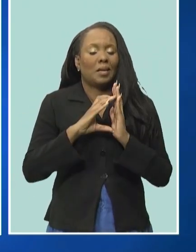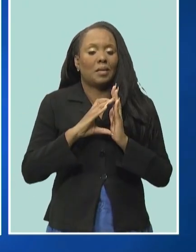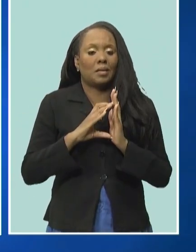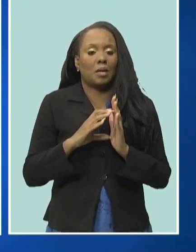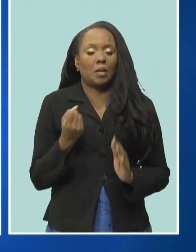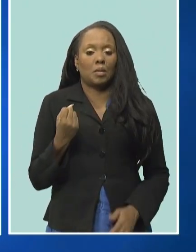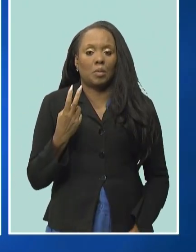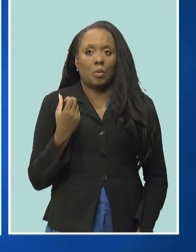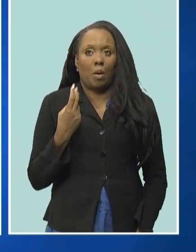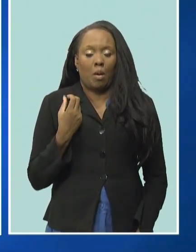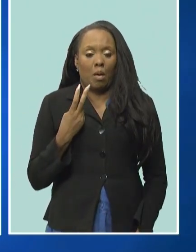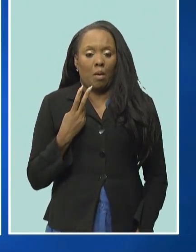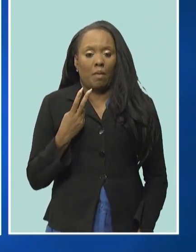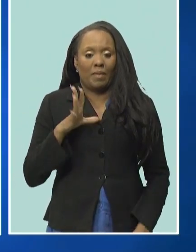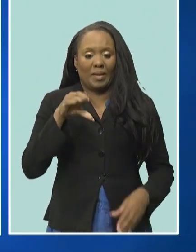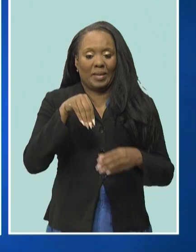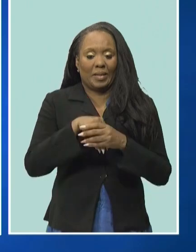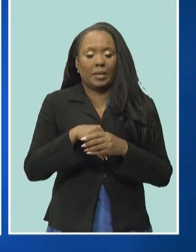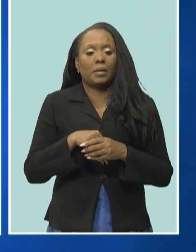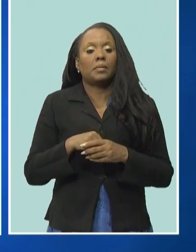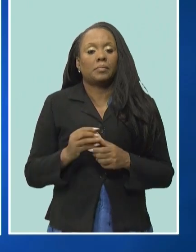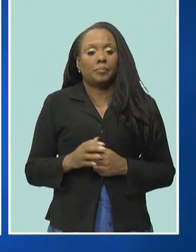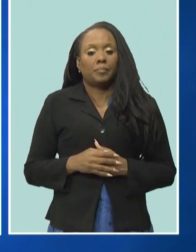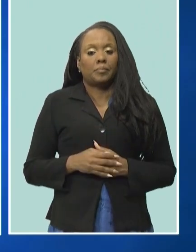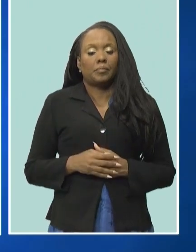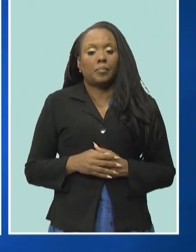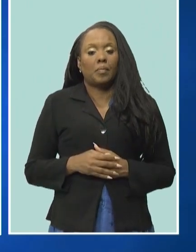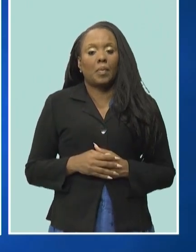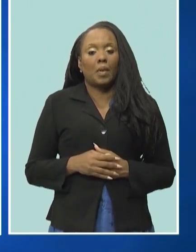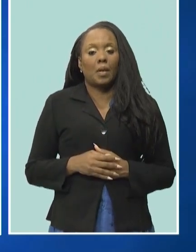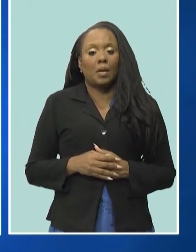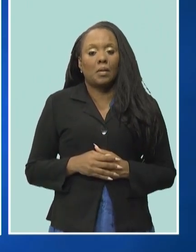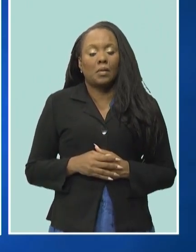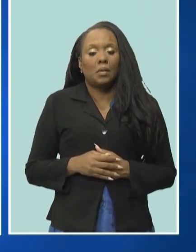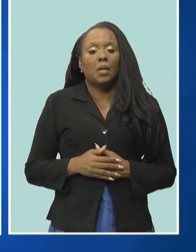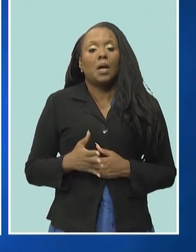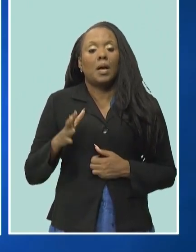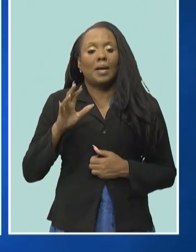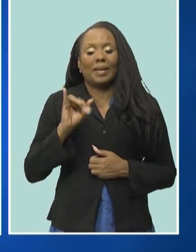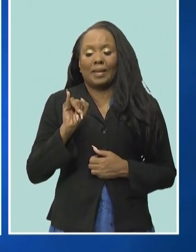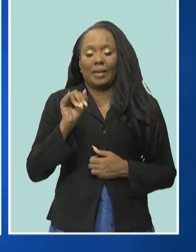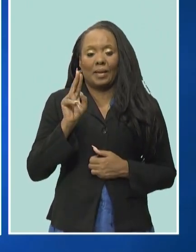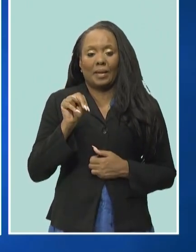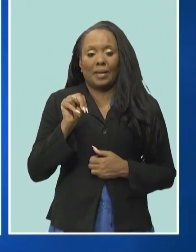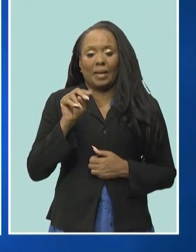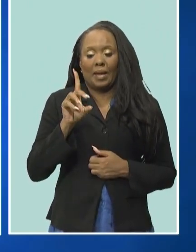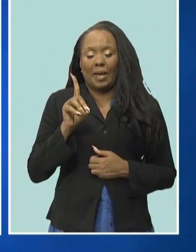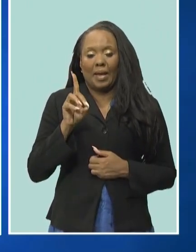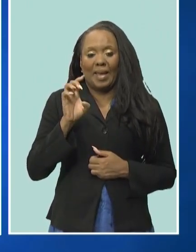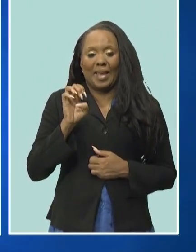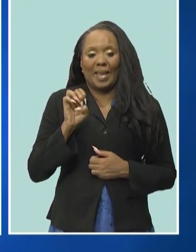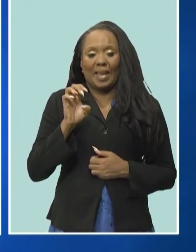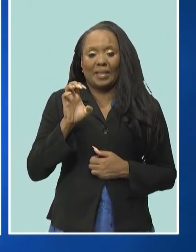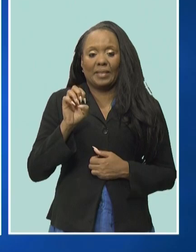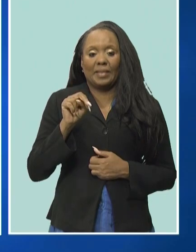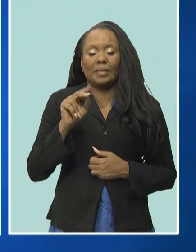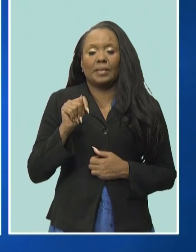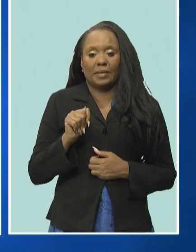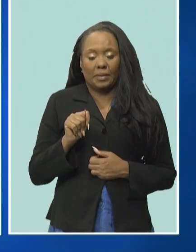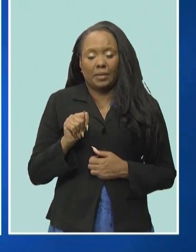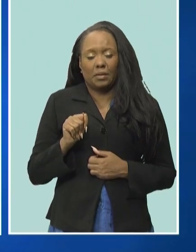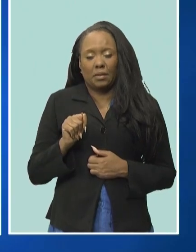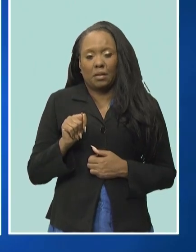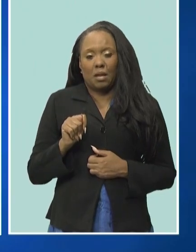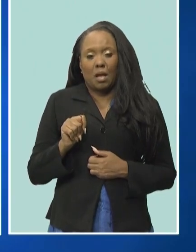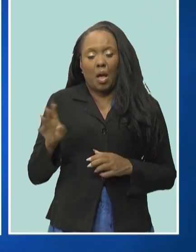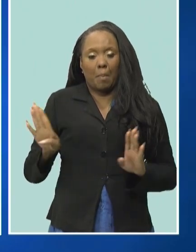concerns, among other things, indecent sexual conduct with minors. I'm awaiting the perfected order and also the written decision of Justice